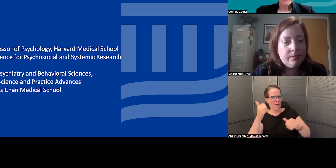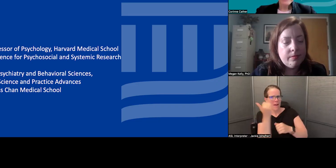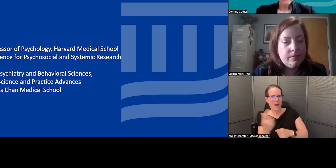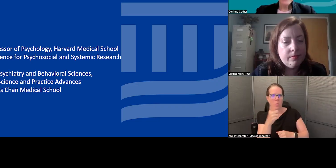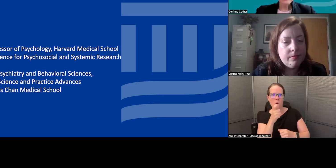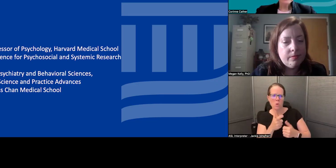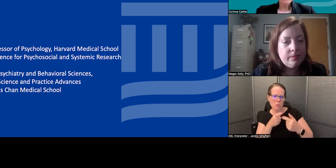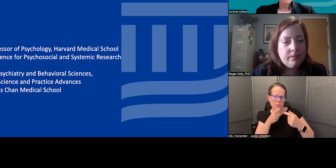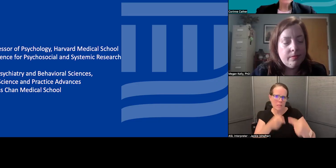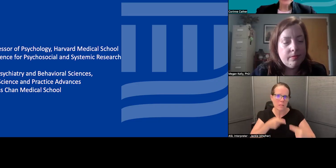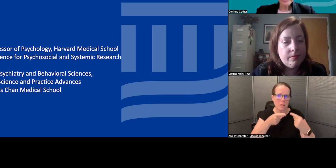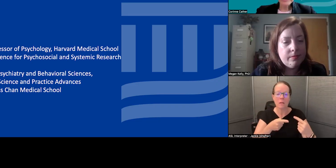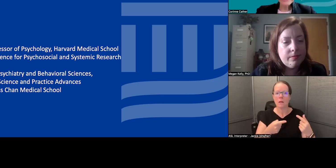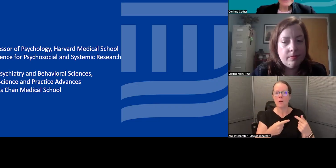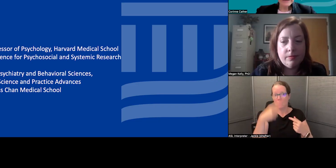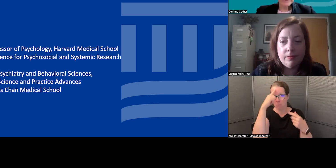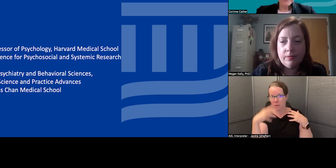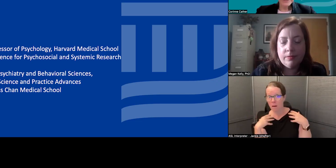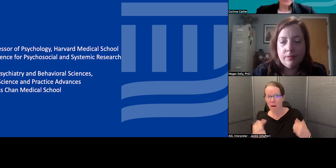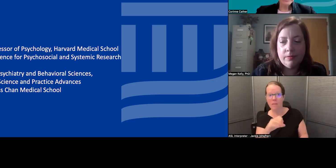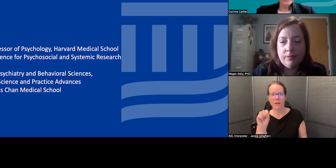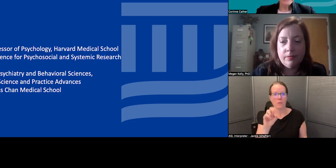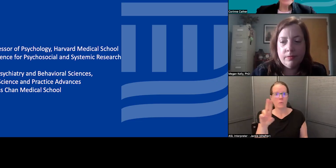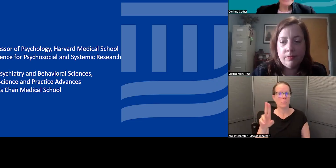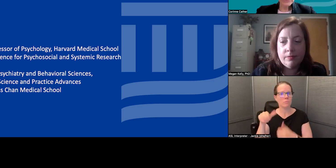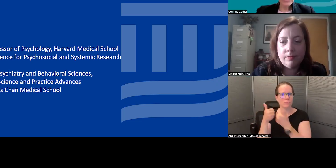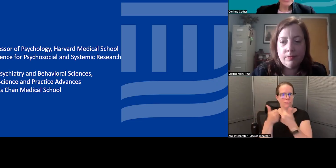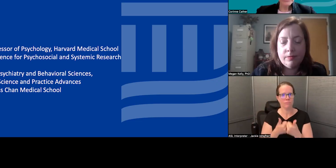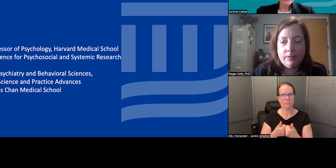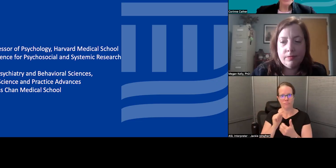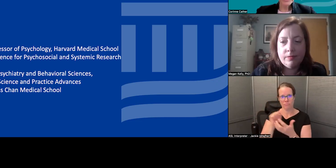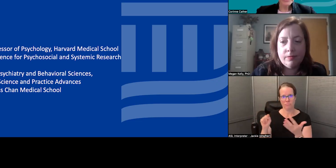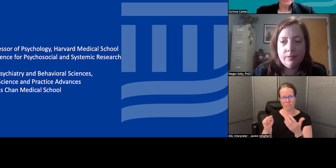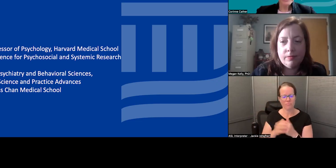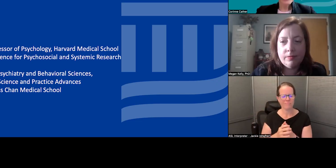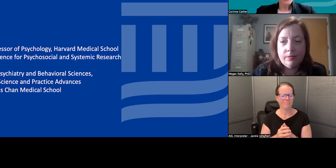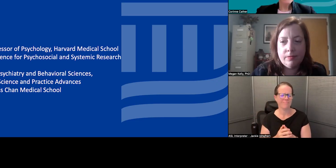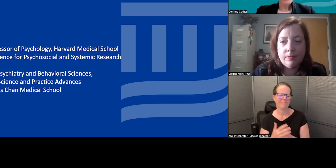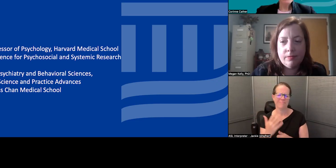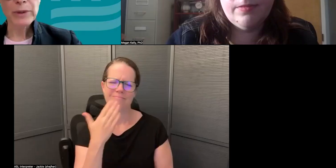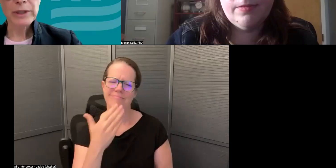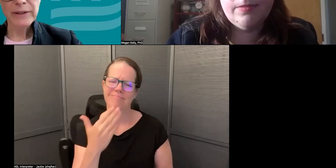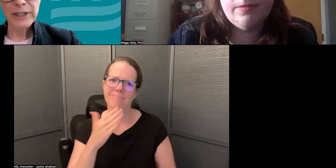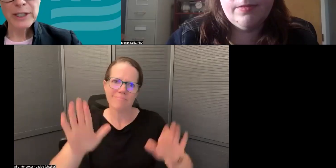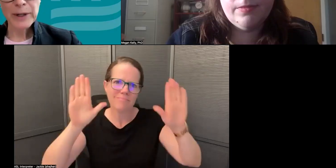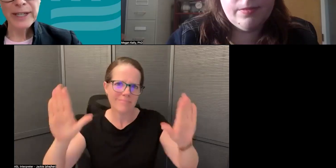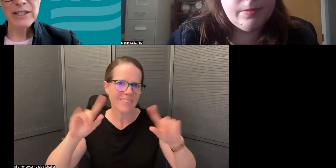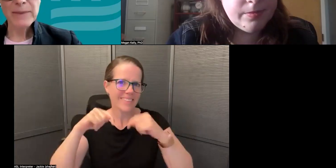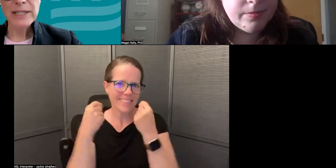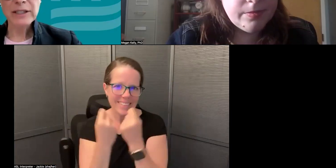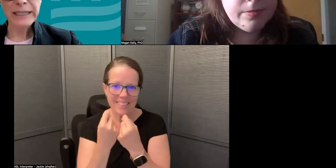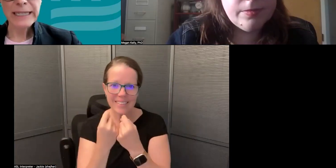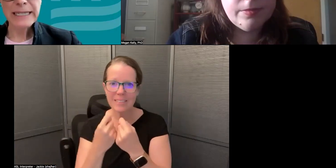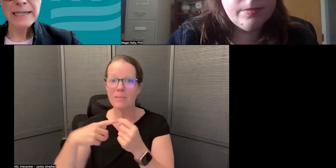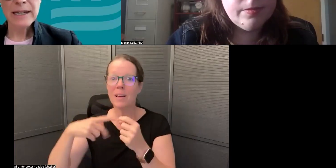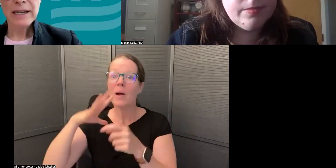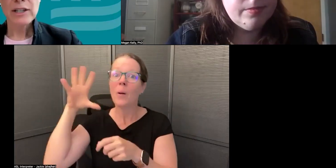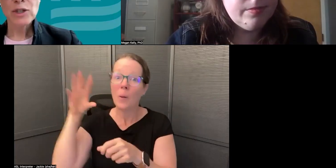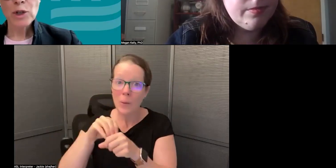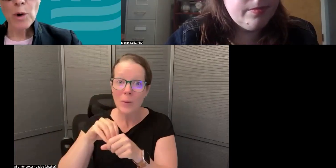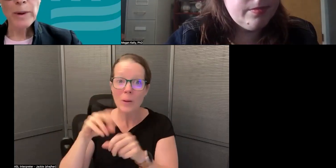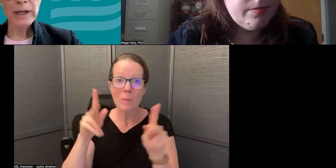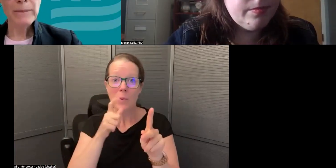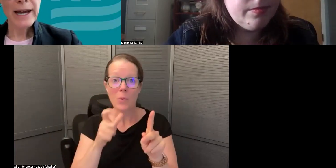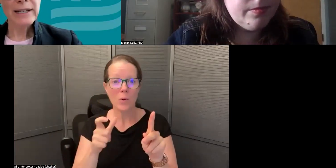challenges. Thanks to an extraordinary team, including the essential contribution of people with lived experience of mental illness,